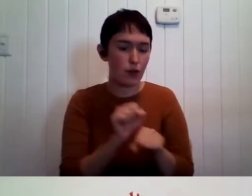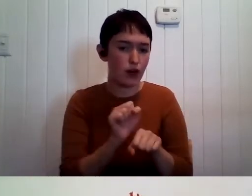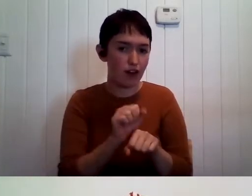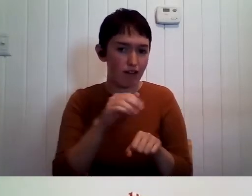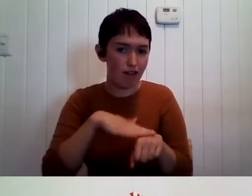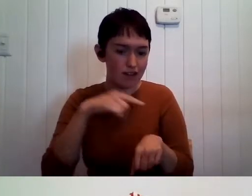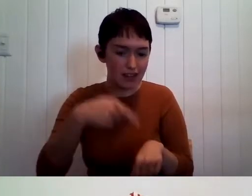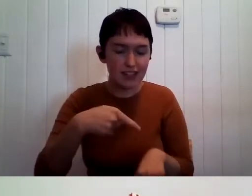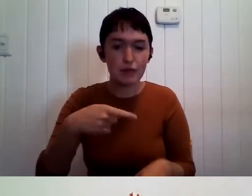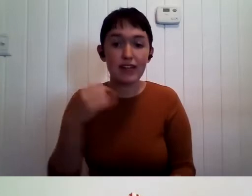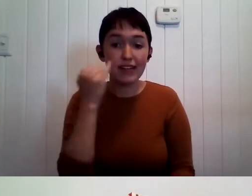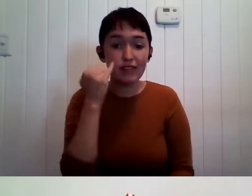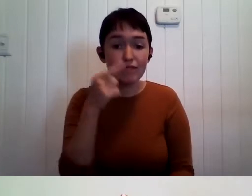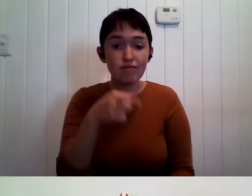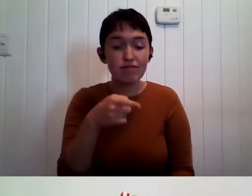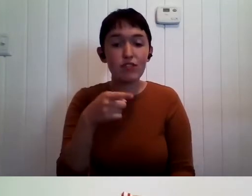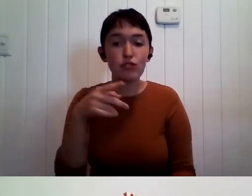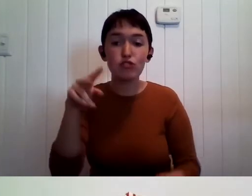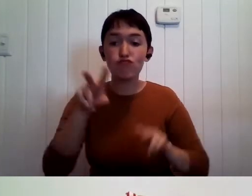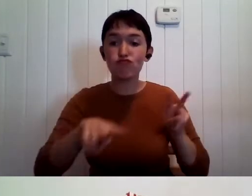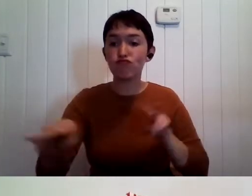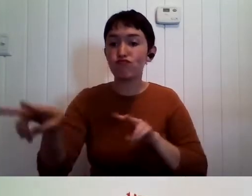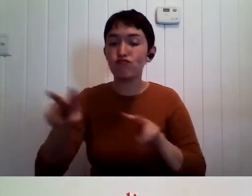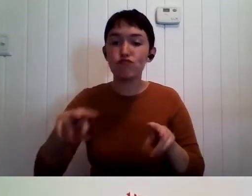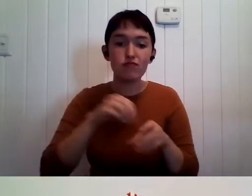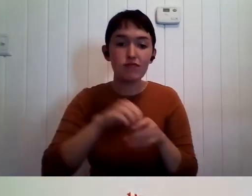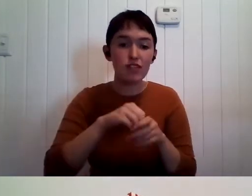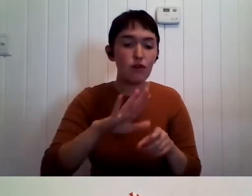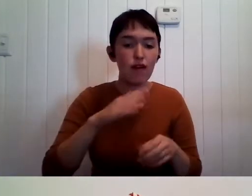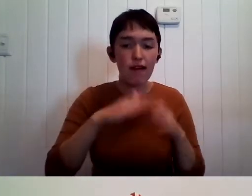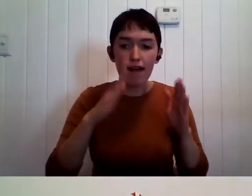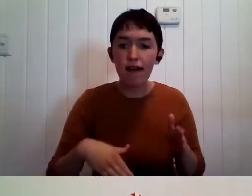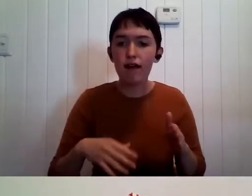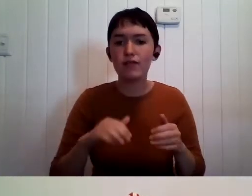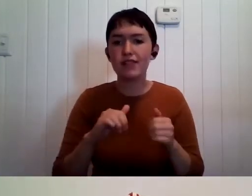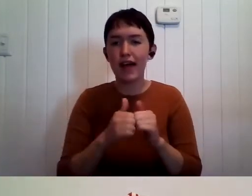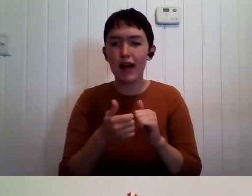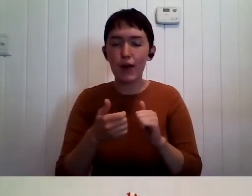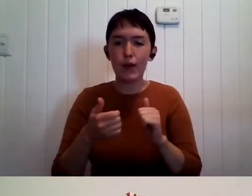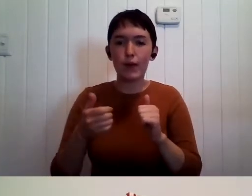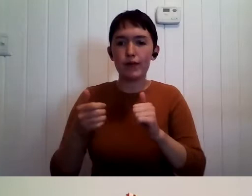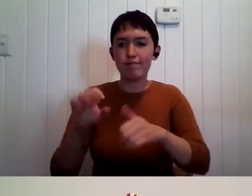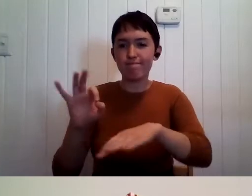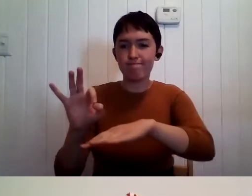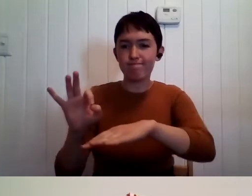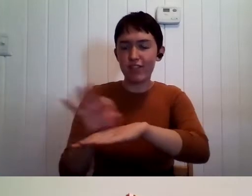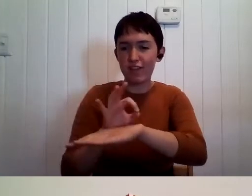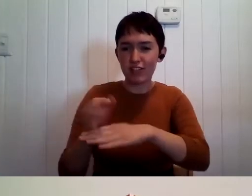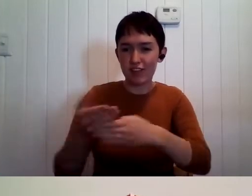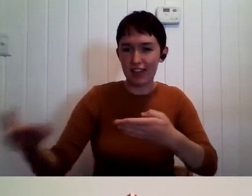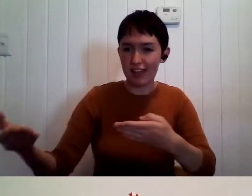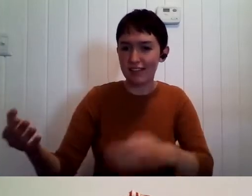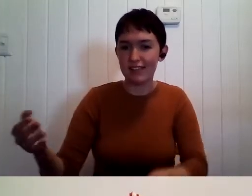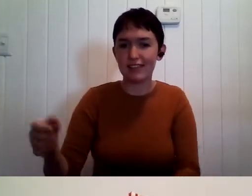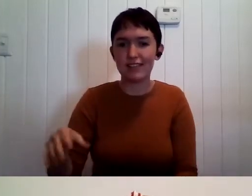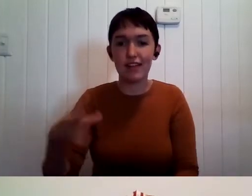your house or around school or outside, just kind of getting to know how things work and